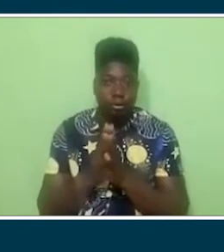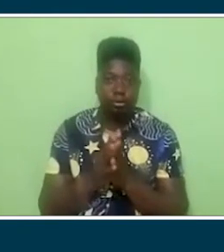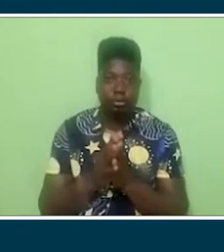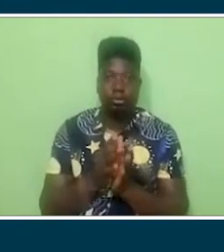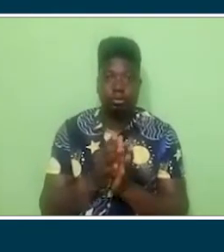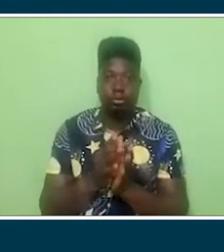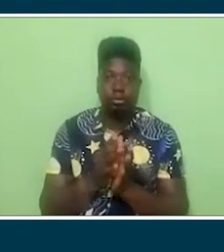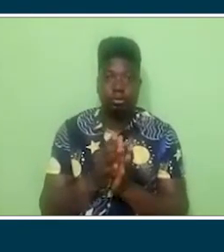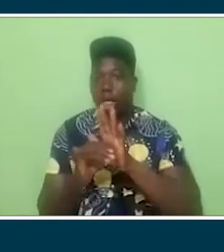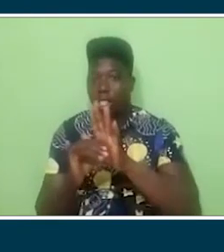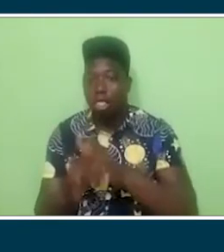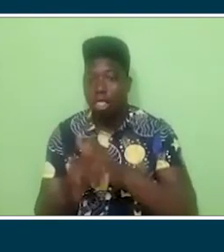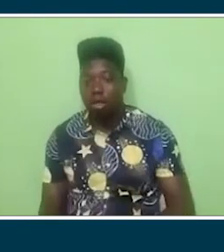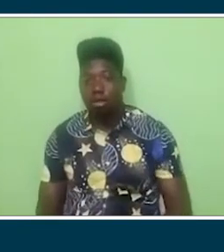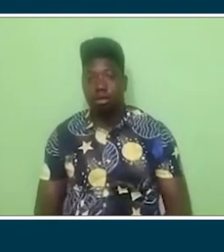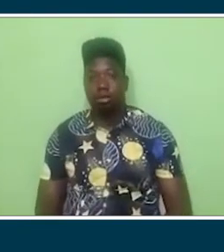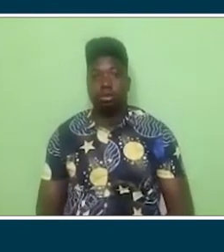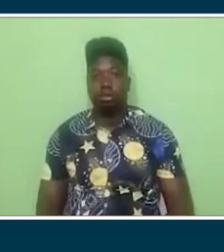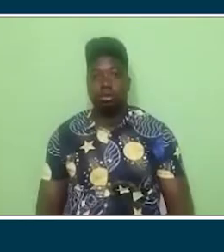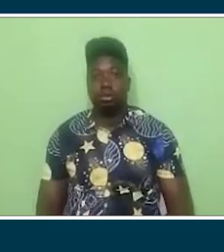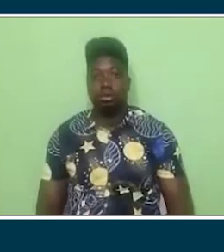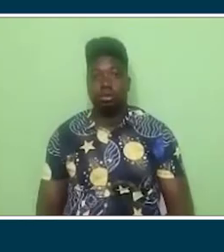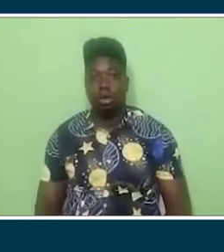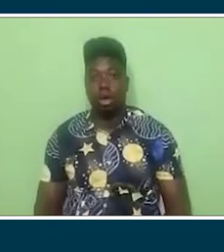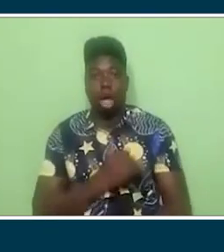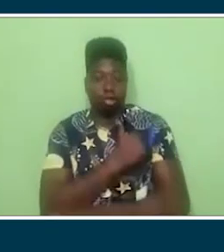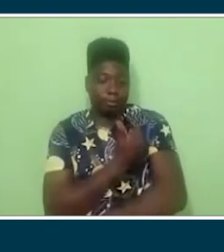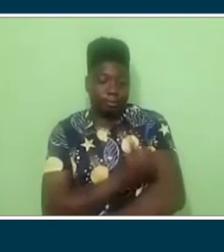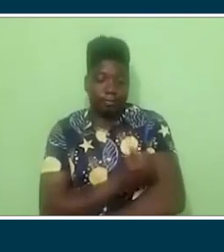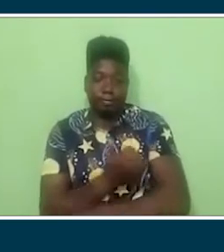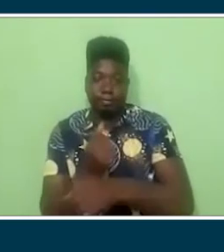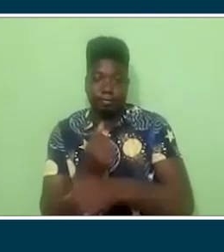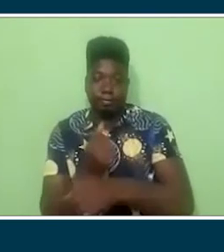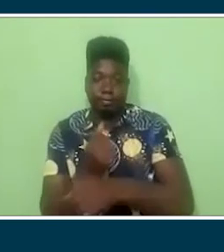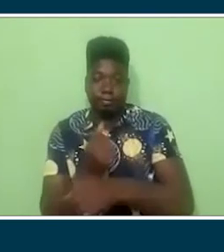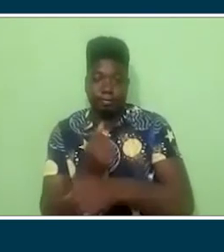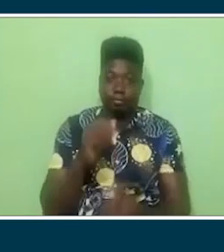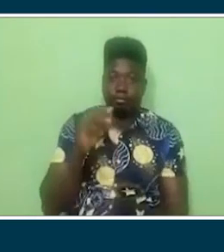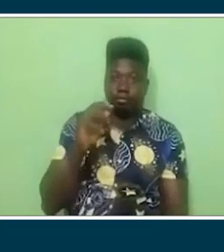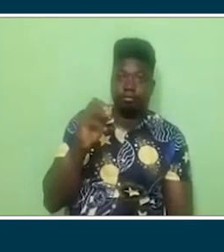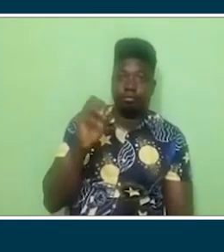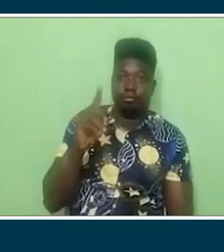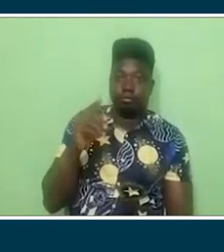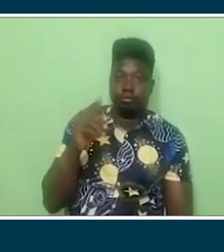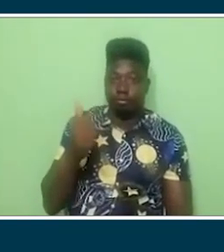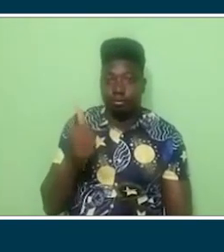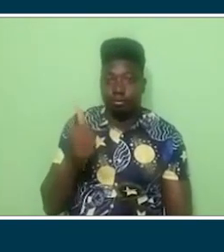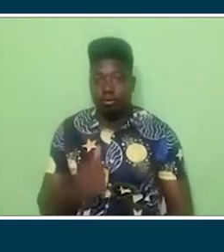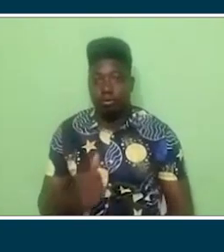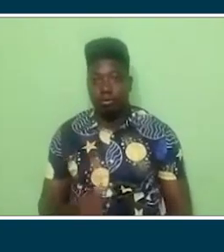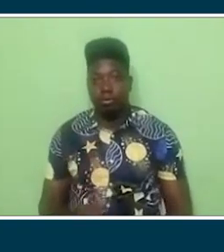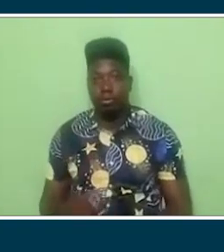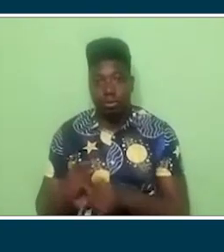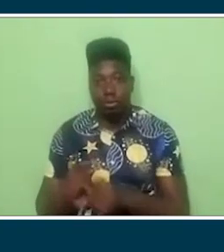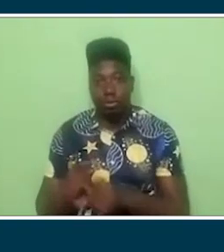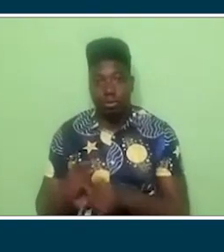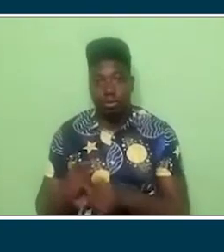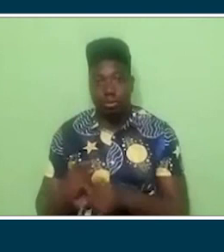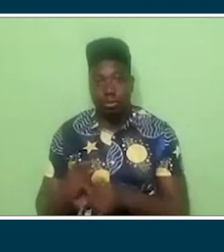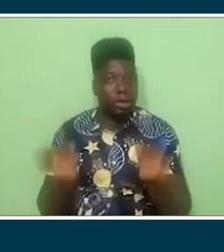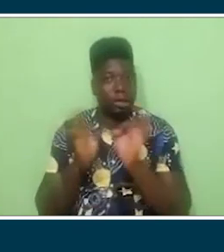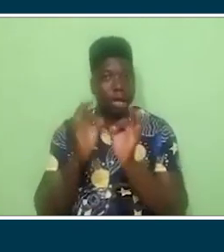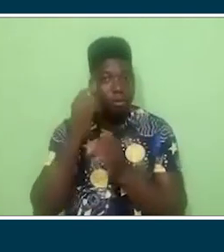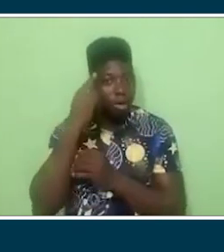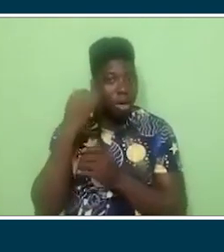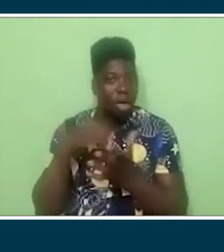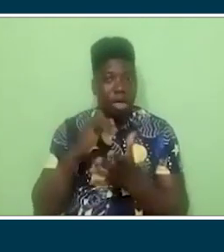authoritarianism, social media, and cancel culture. The social media part is really important because it's not like, oh,